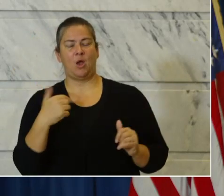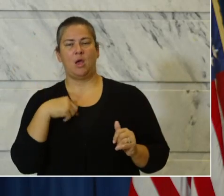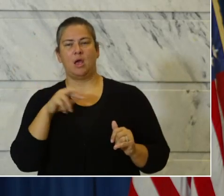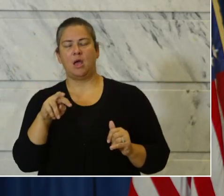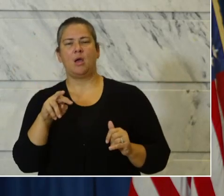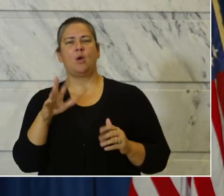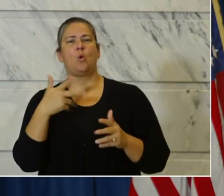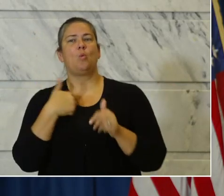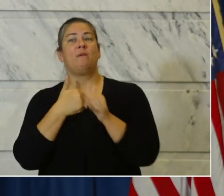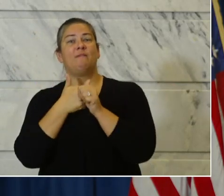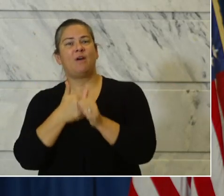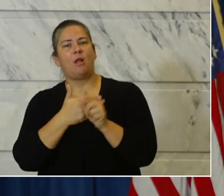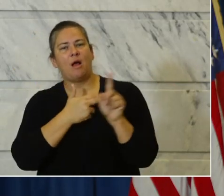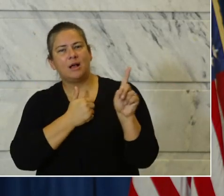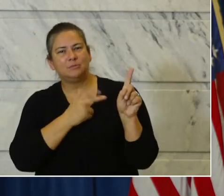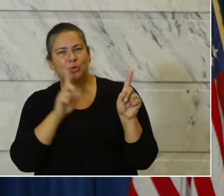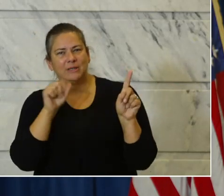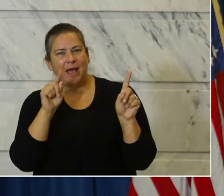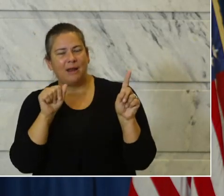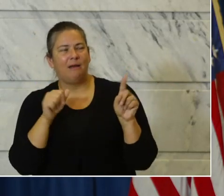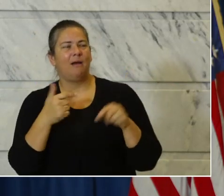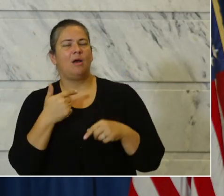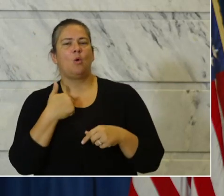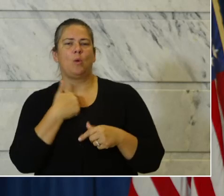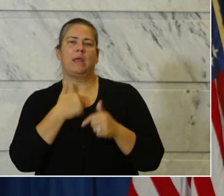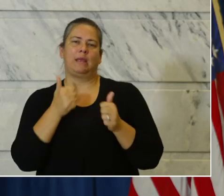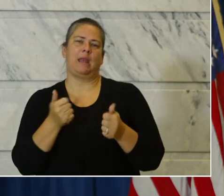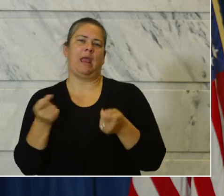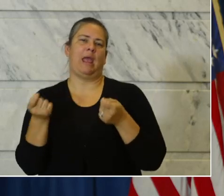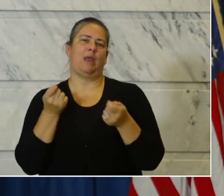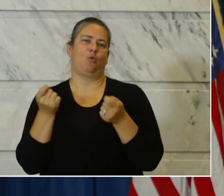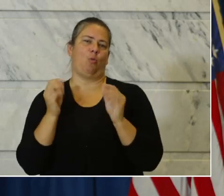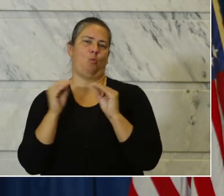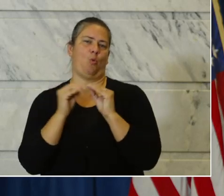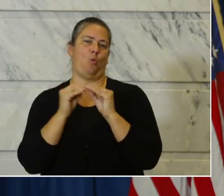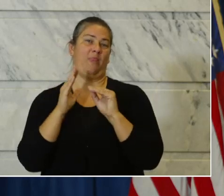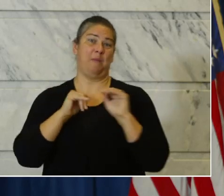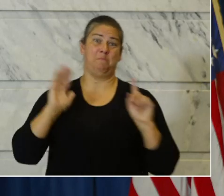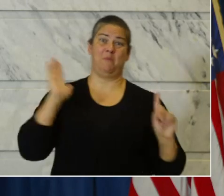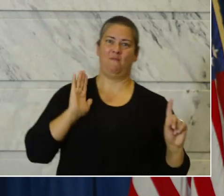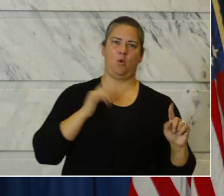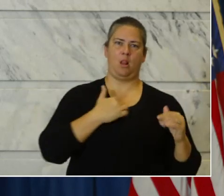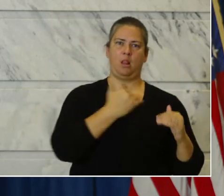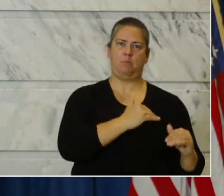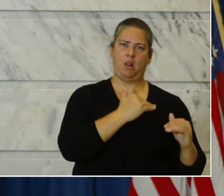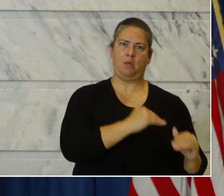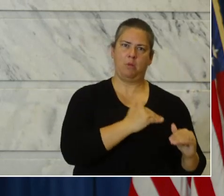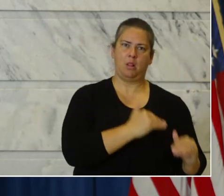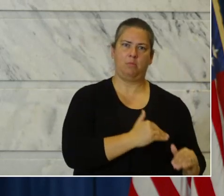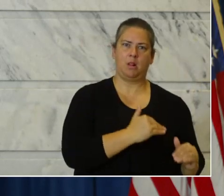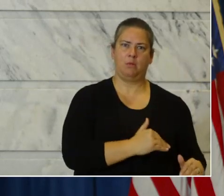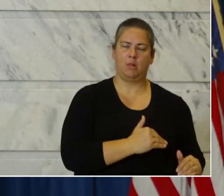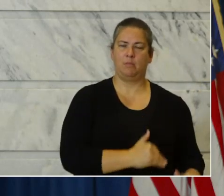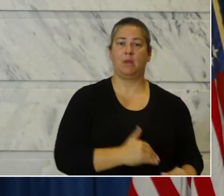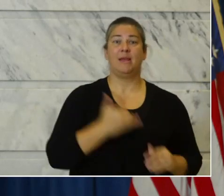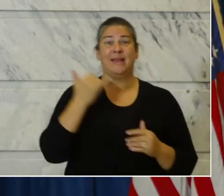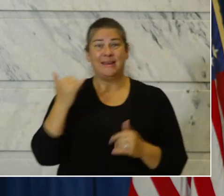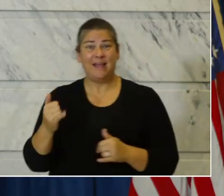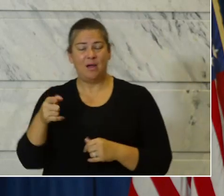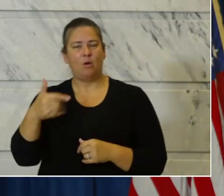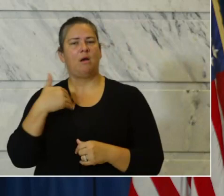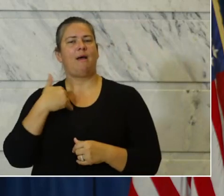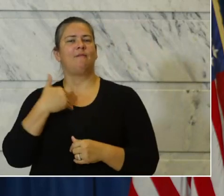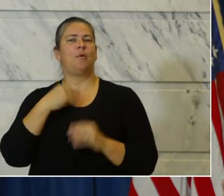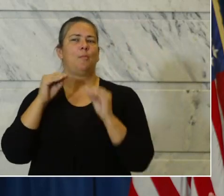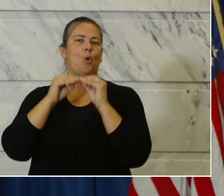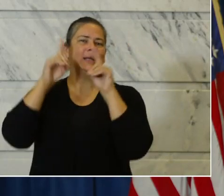we are at a place where we can handle more cases than previously. We're also testing more to find more people who have it, and that's a good